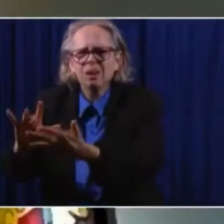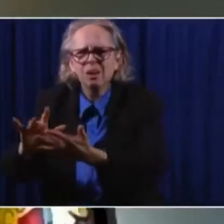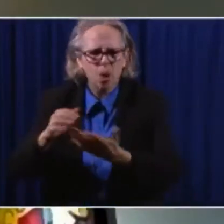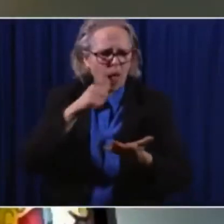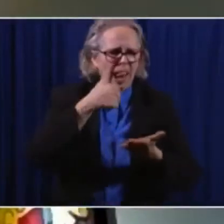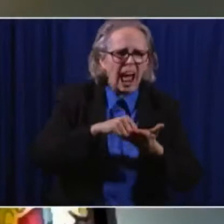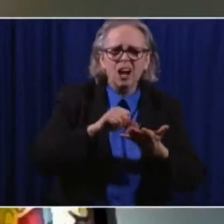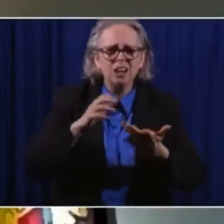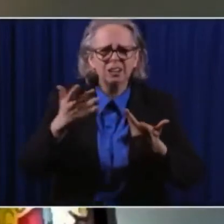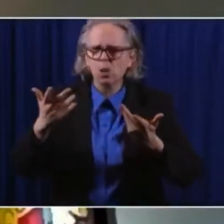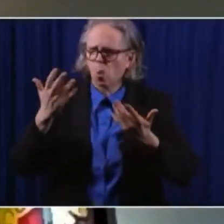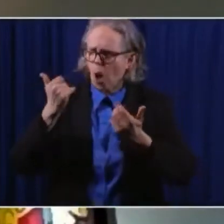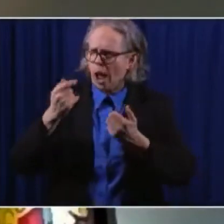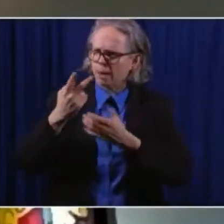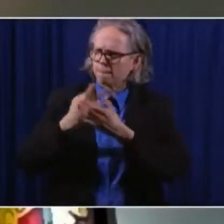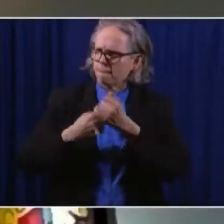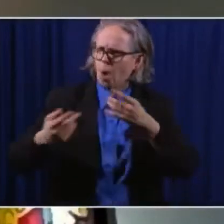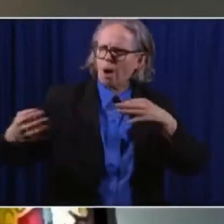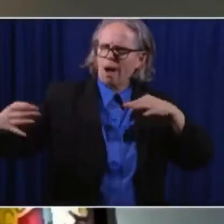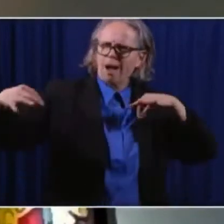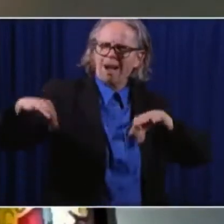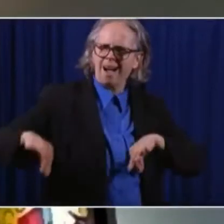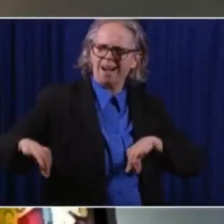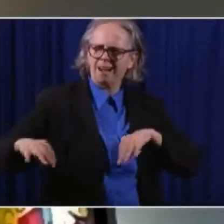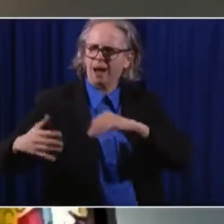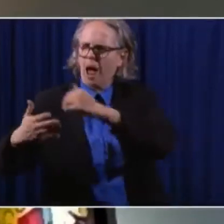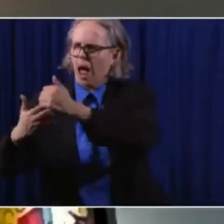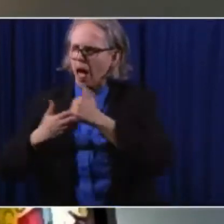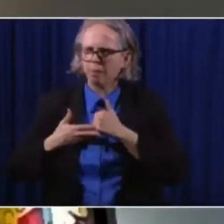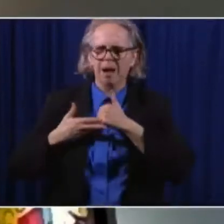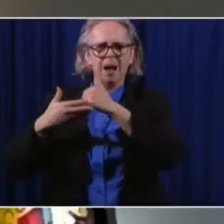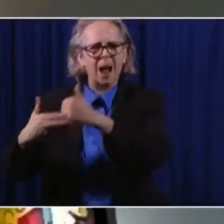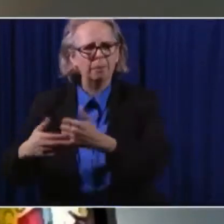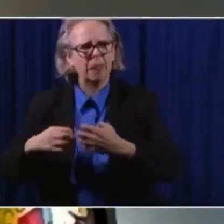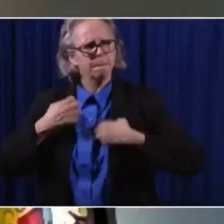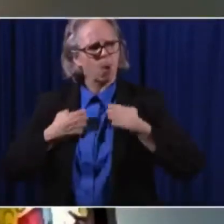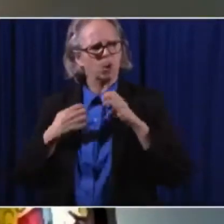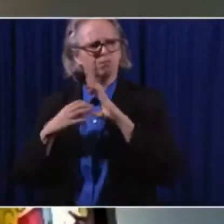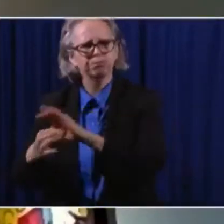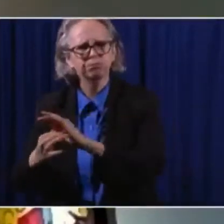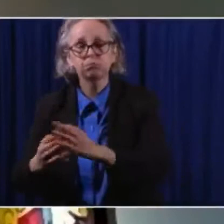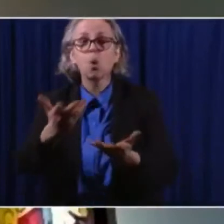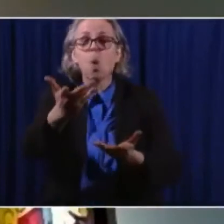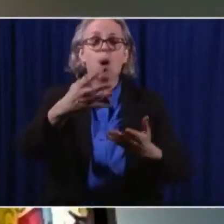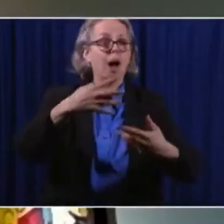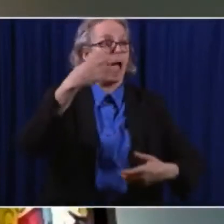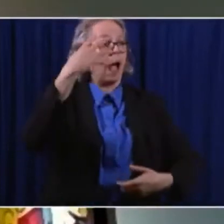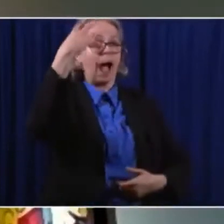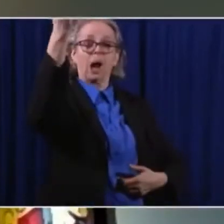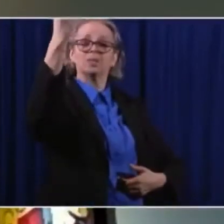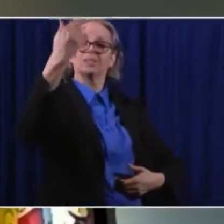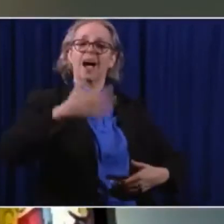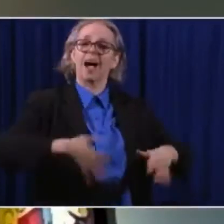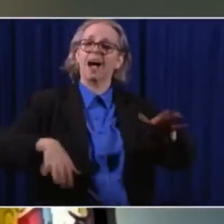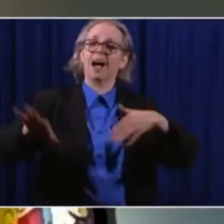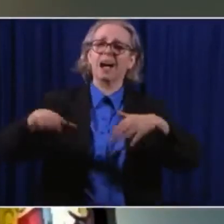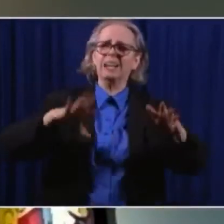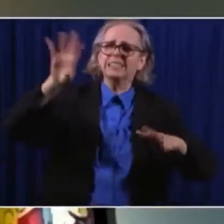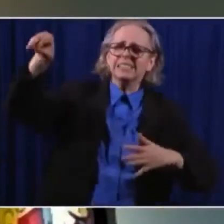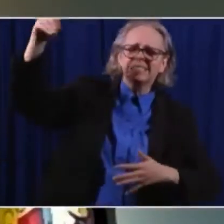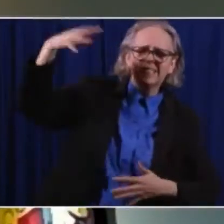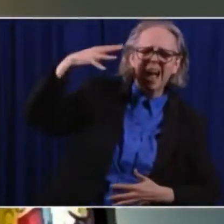a phone call from a friend too. Get a little bit of fresh air, a little bit of sunlight, a little bit of exercise each day. That gets a little harder in the